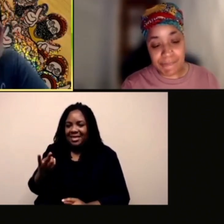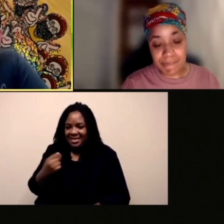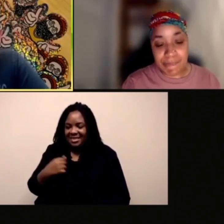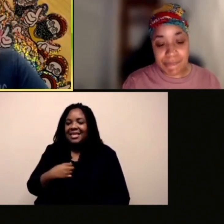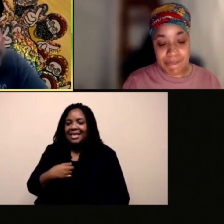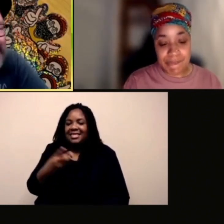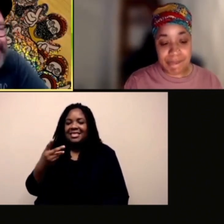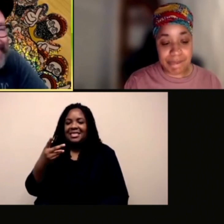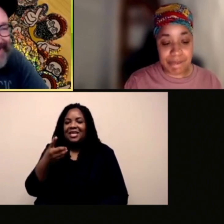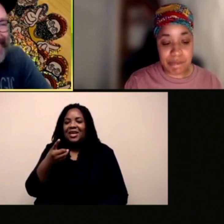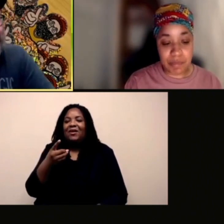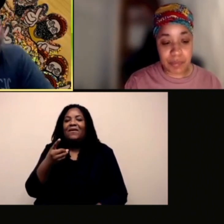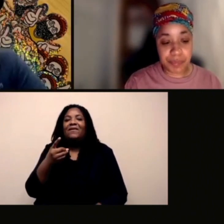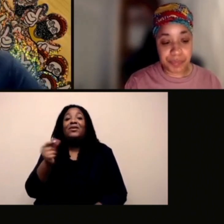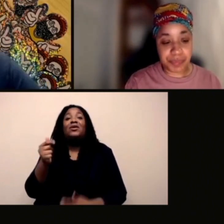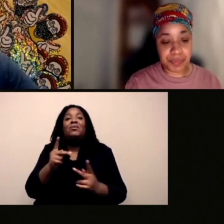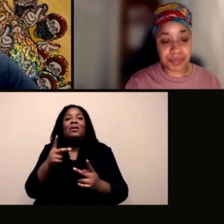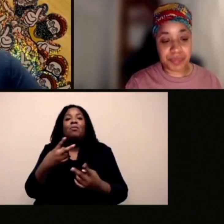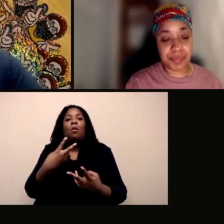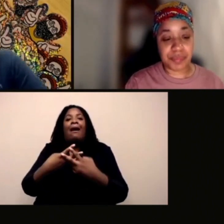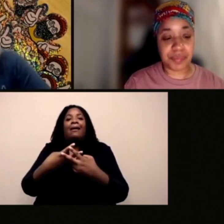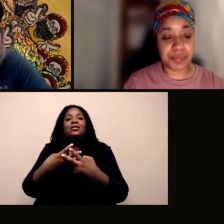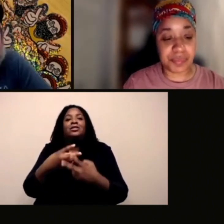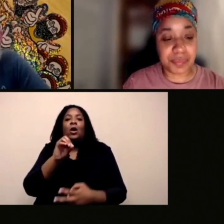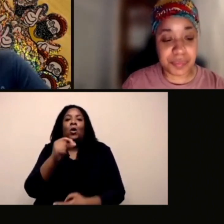hashtag about it. Yay.